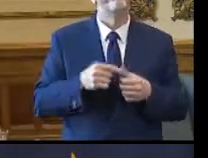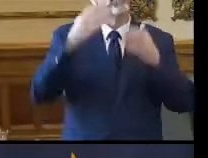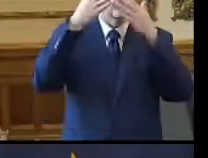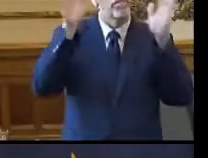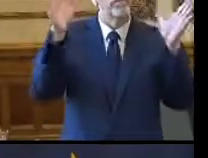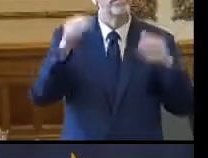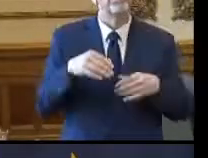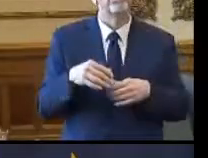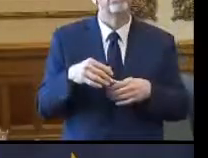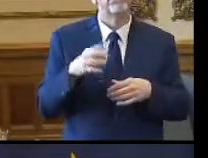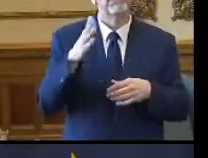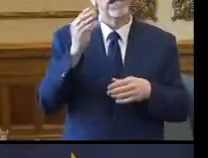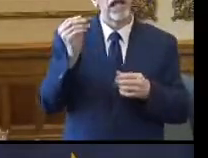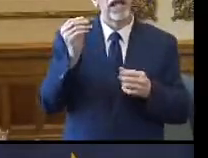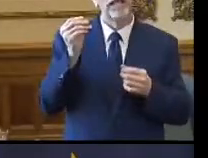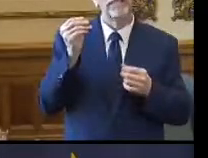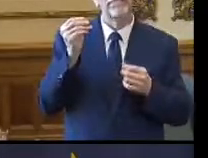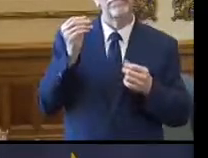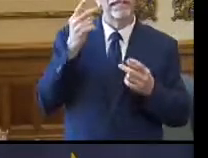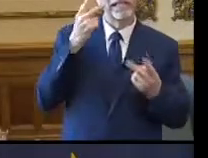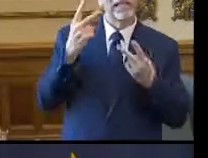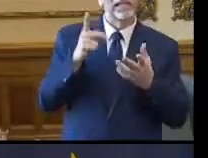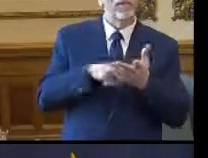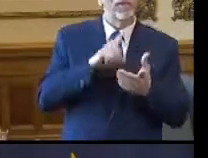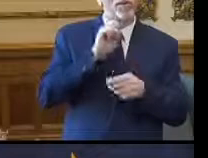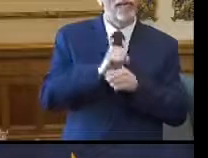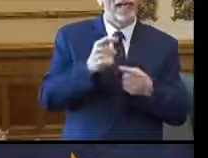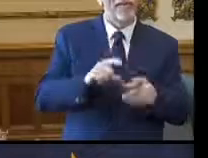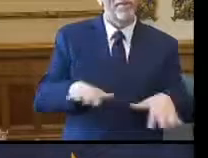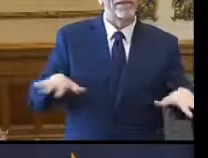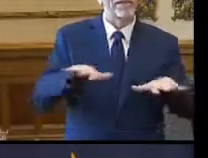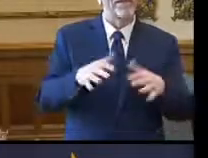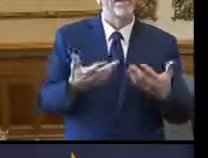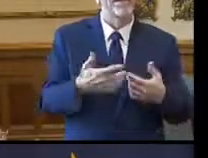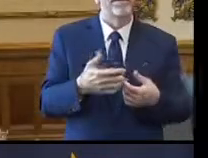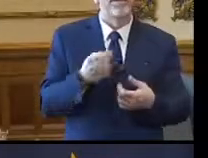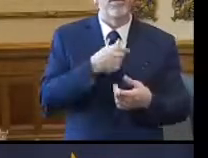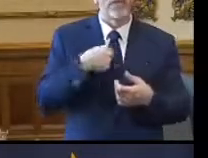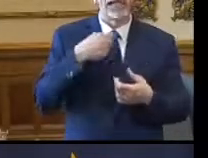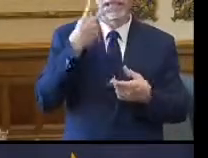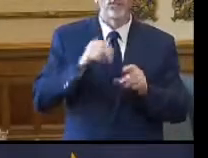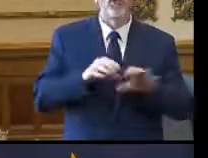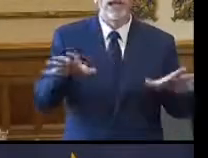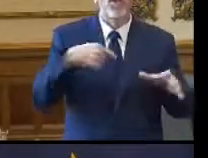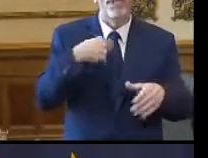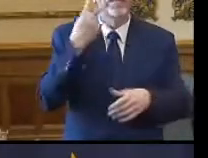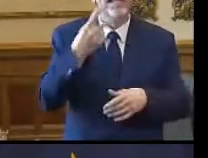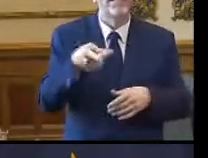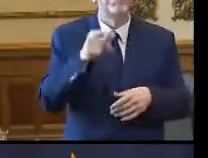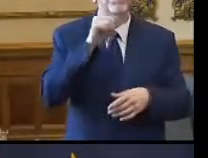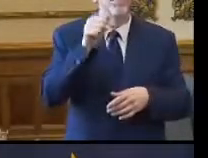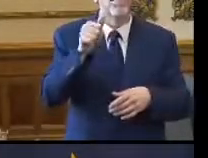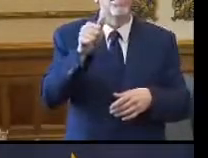open-minded and enlightened by the facts on the ground, and we see how this spreads. This is